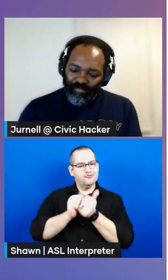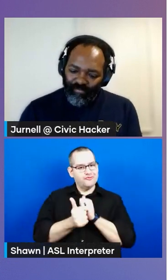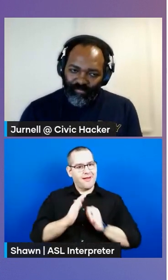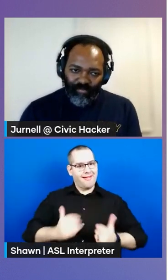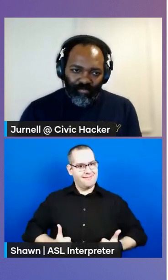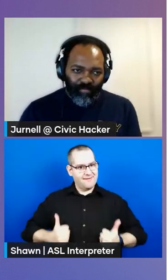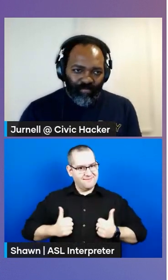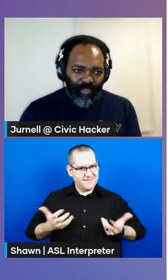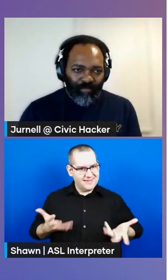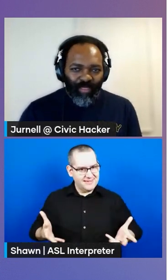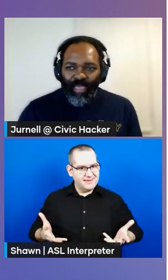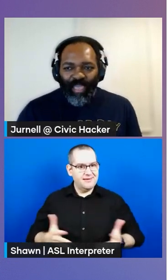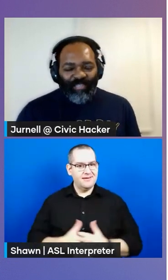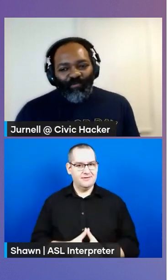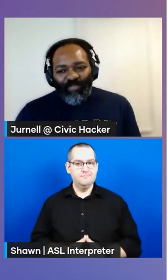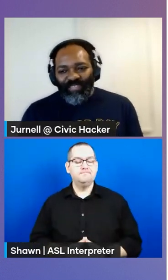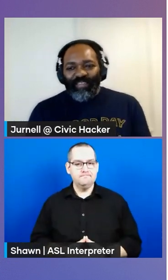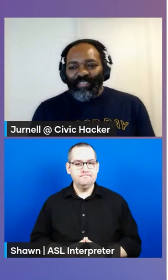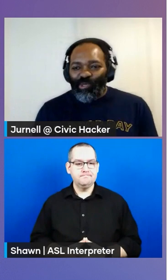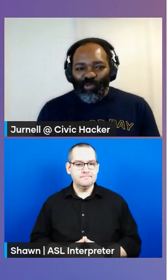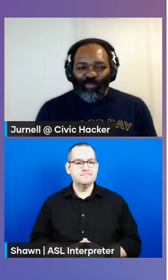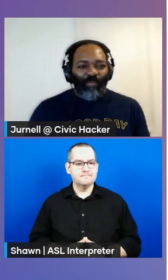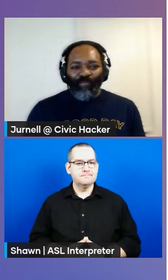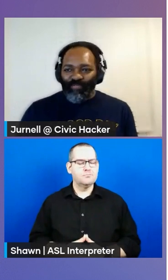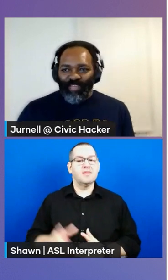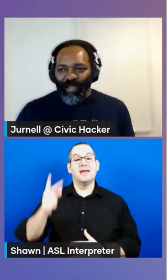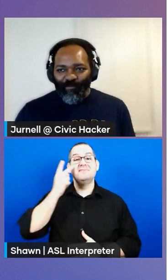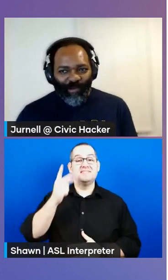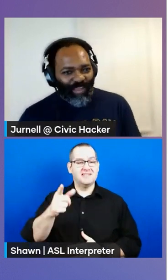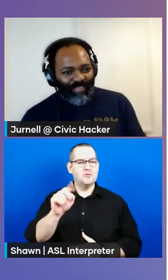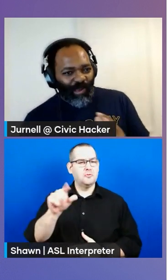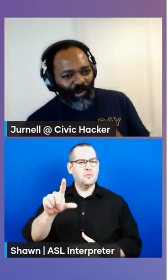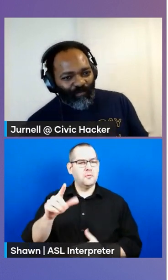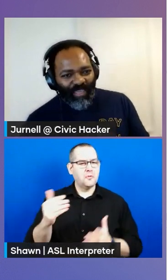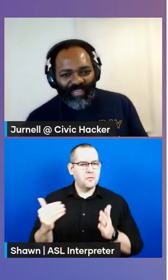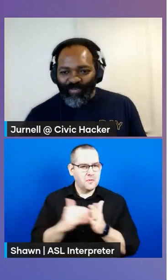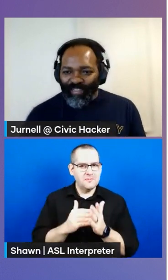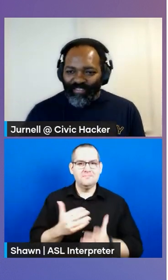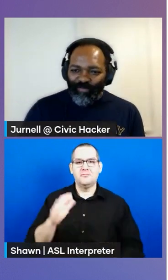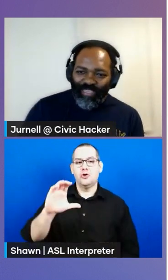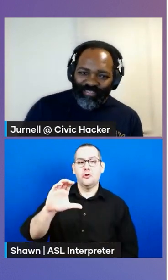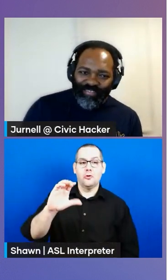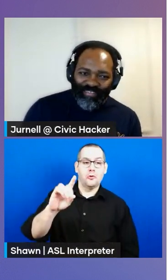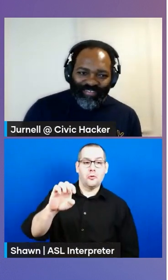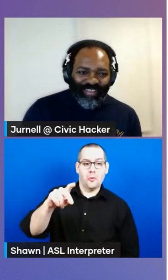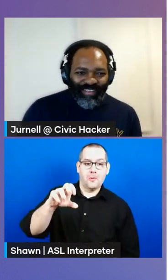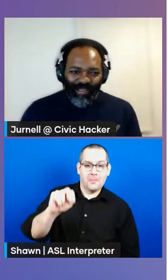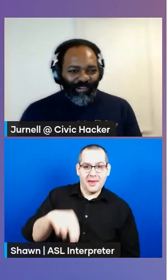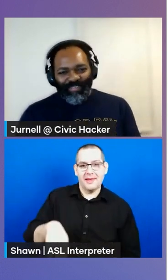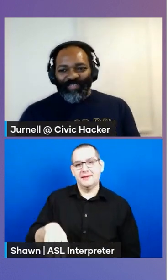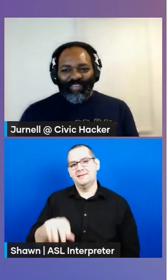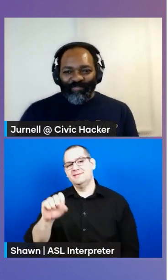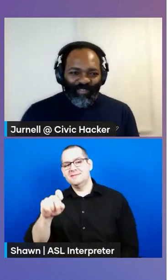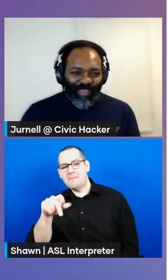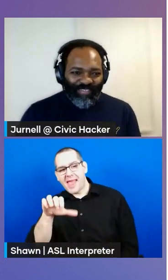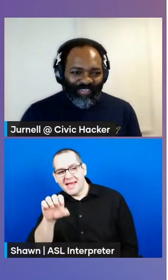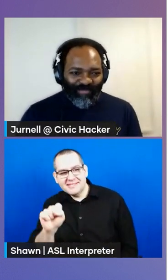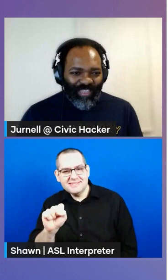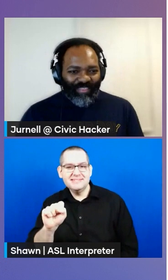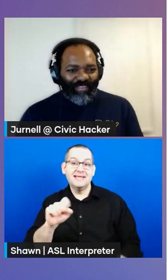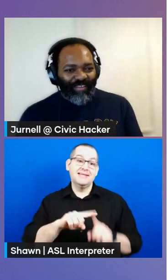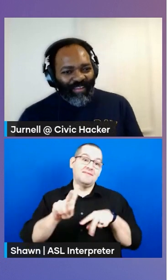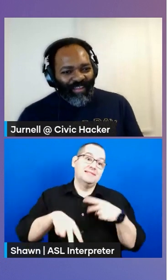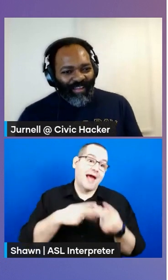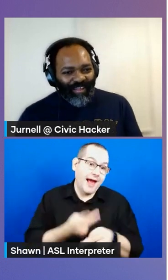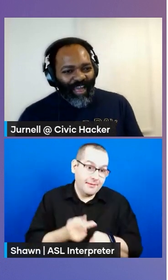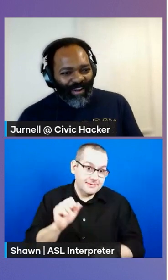lives. Okay. And so we've seen these tools pop up over time, right? We got the code pins, we got the spaces, all the different types of spaces. We